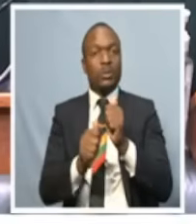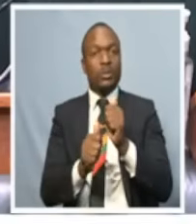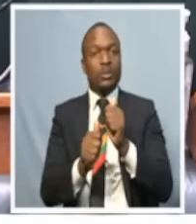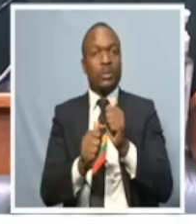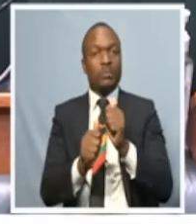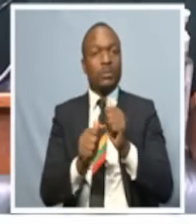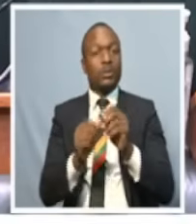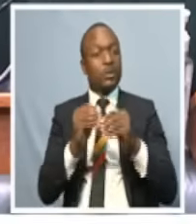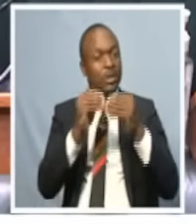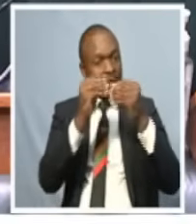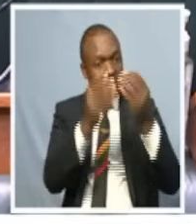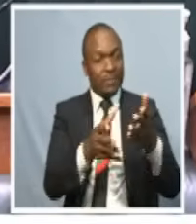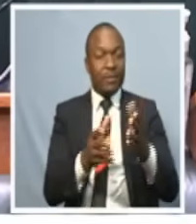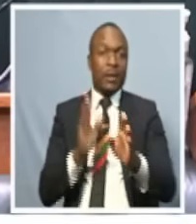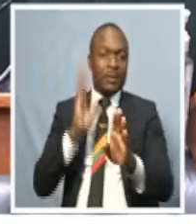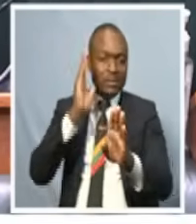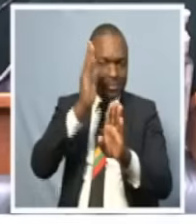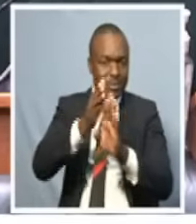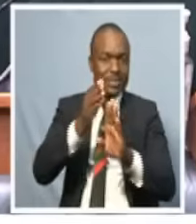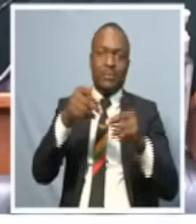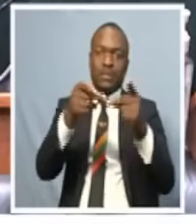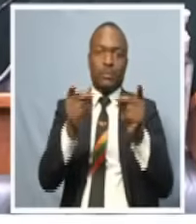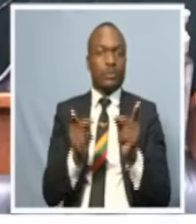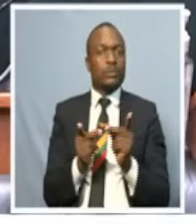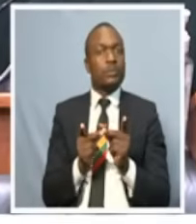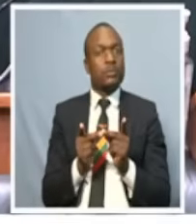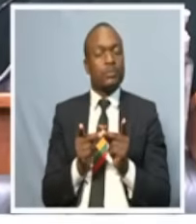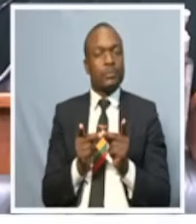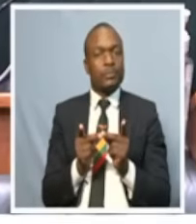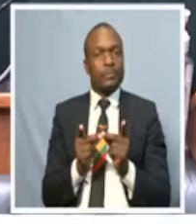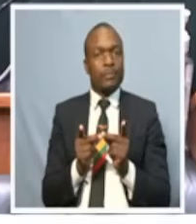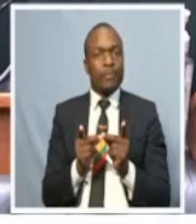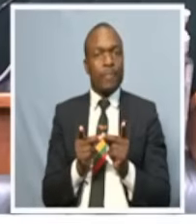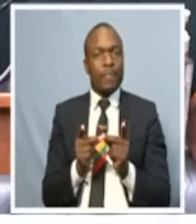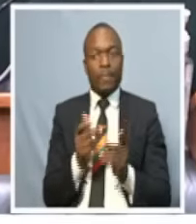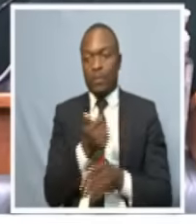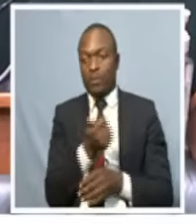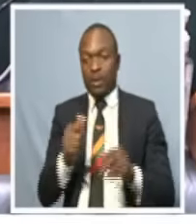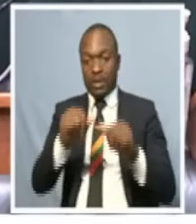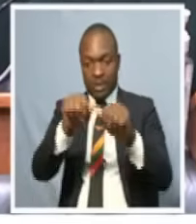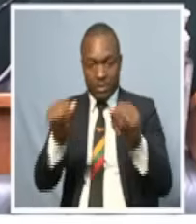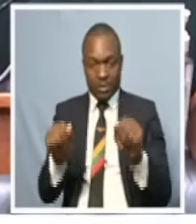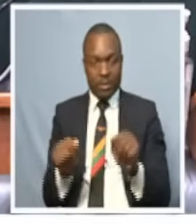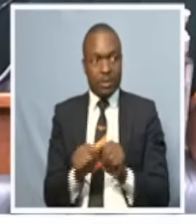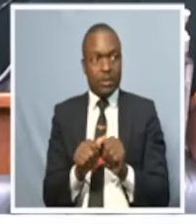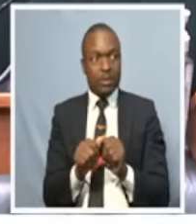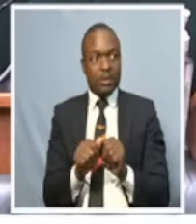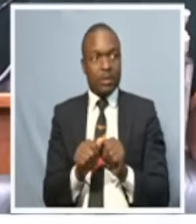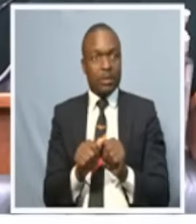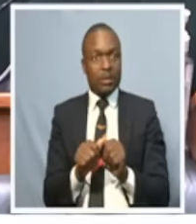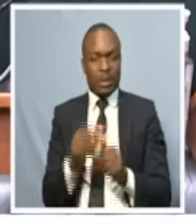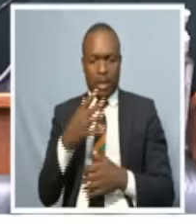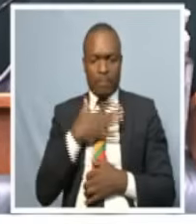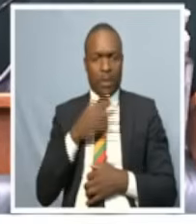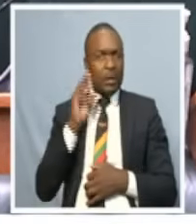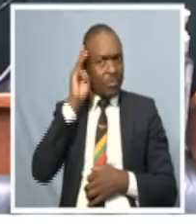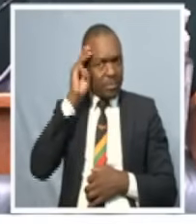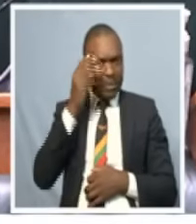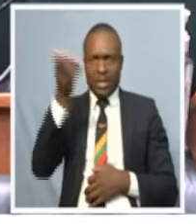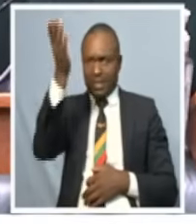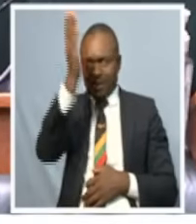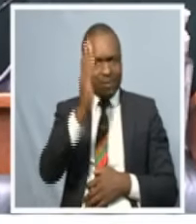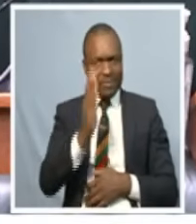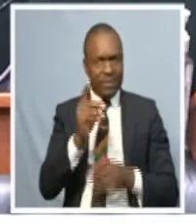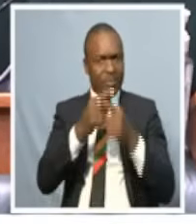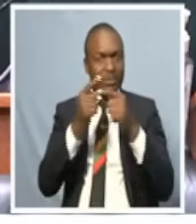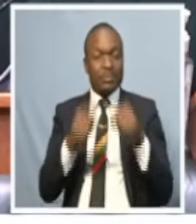allocating specific positions to certain areas, like, in my ministry. There's never